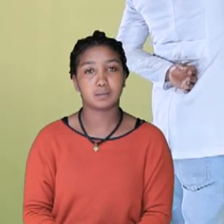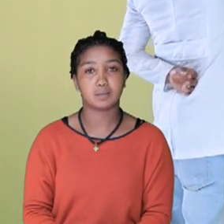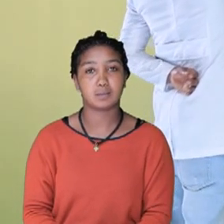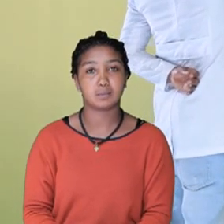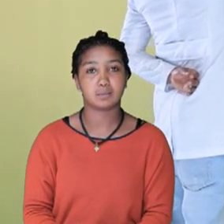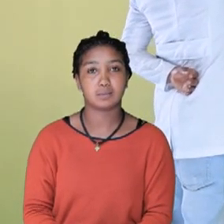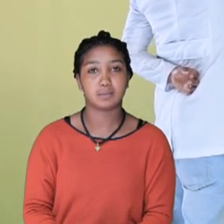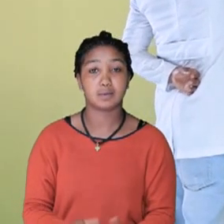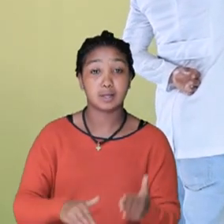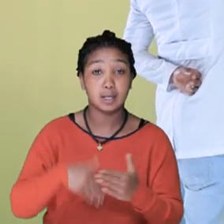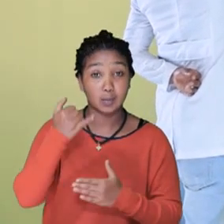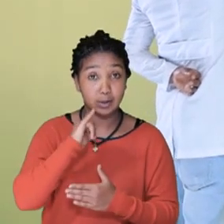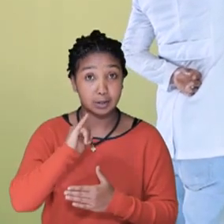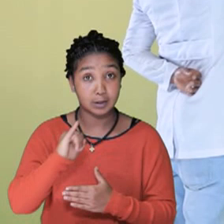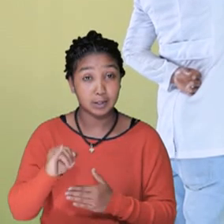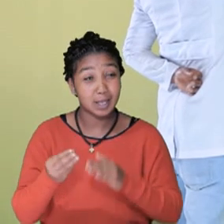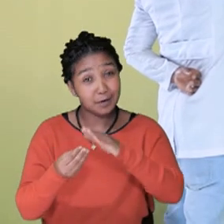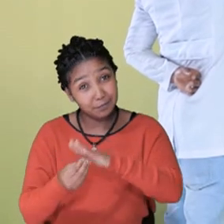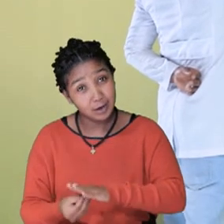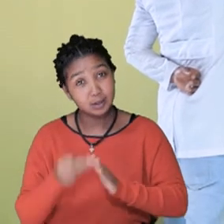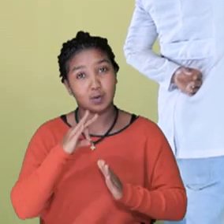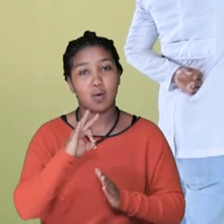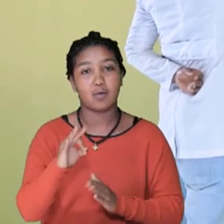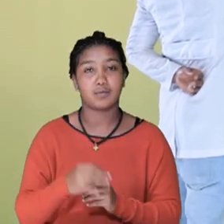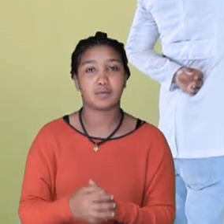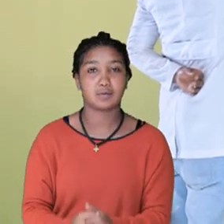The next point is effects